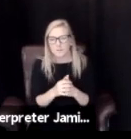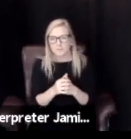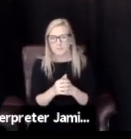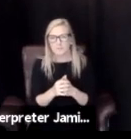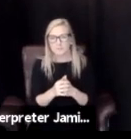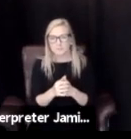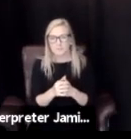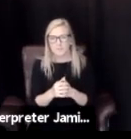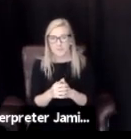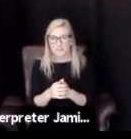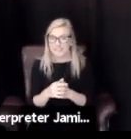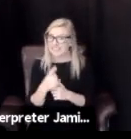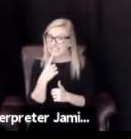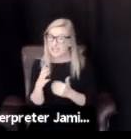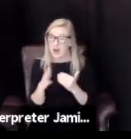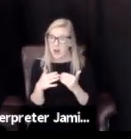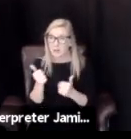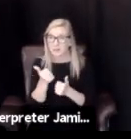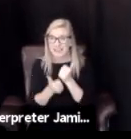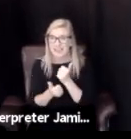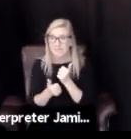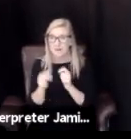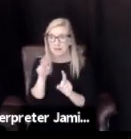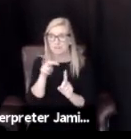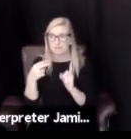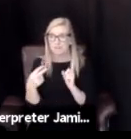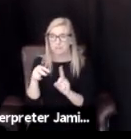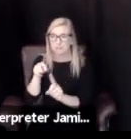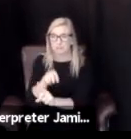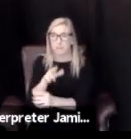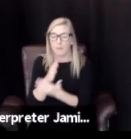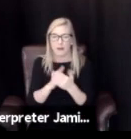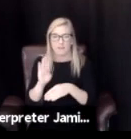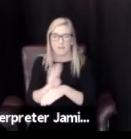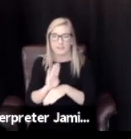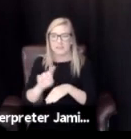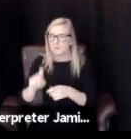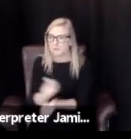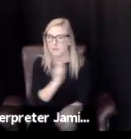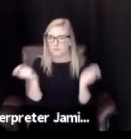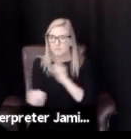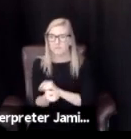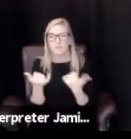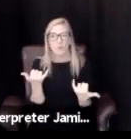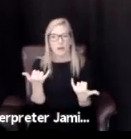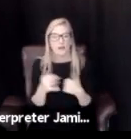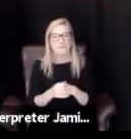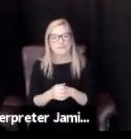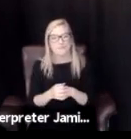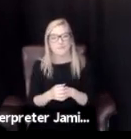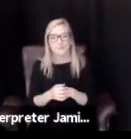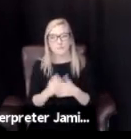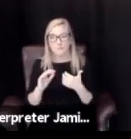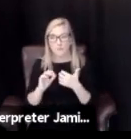as you see, they said almost every aspect of doing business must be completely rethought. So how they built their